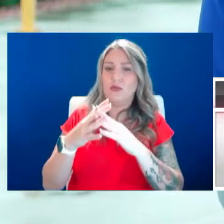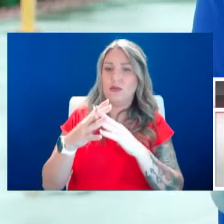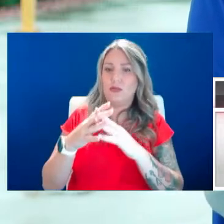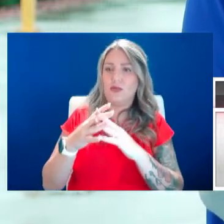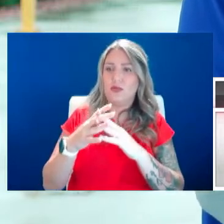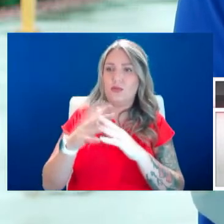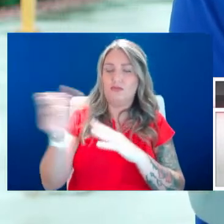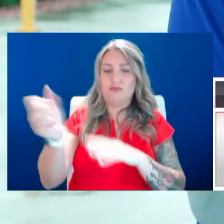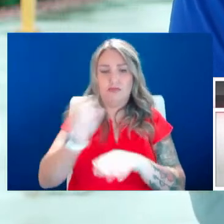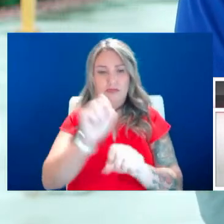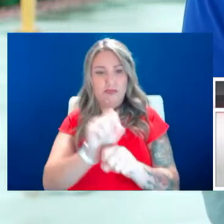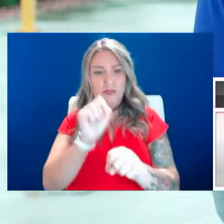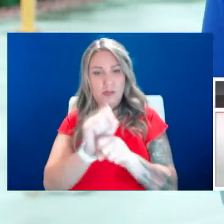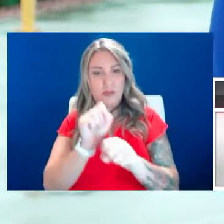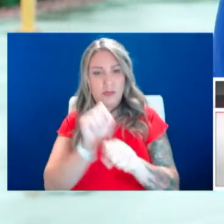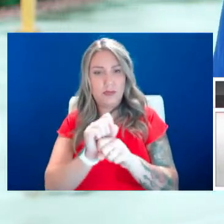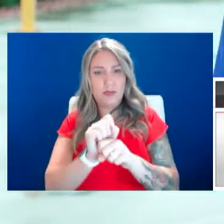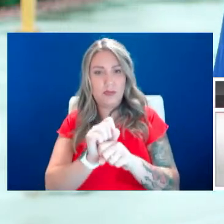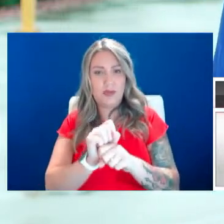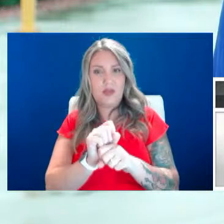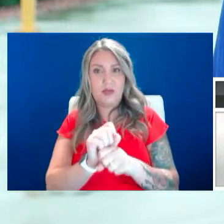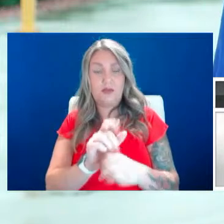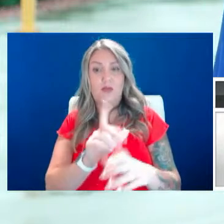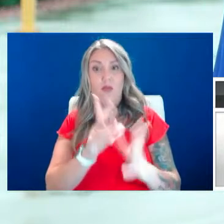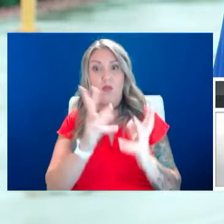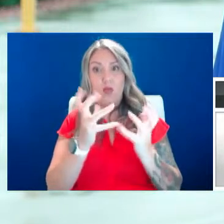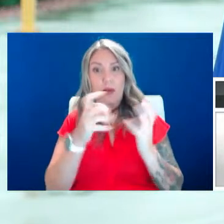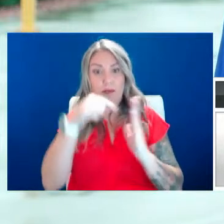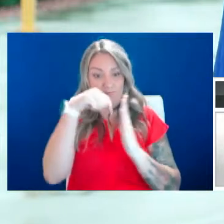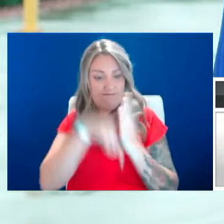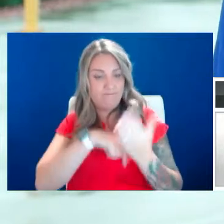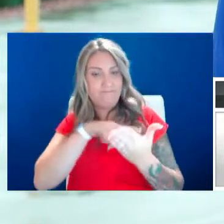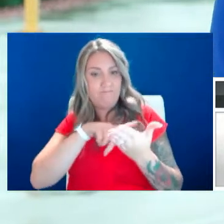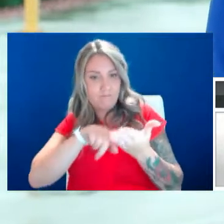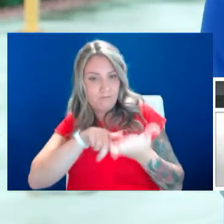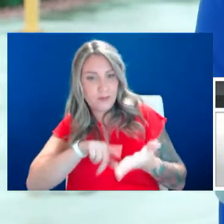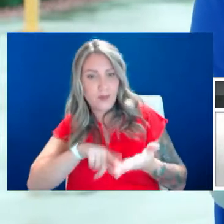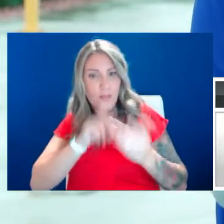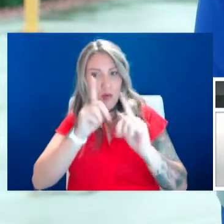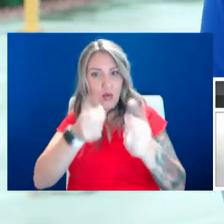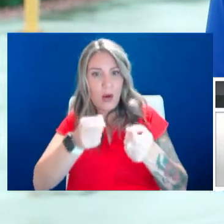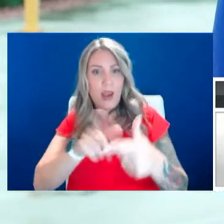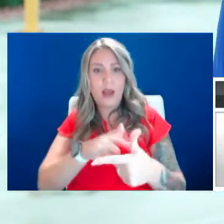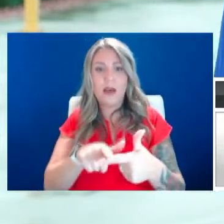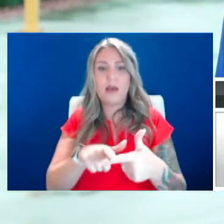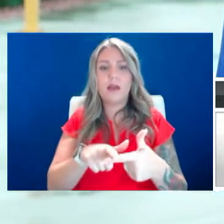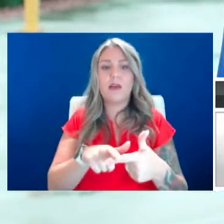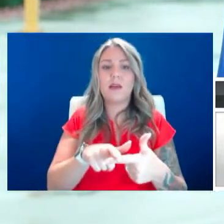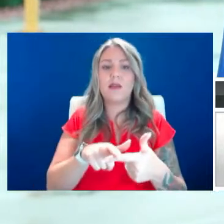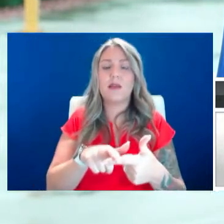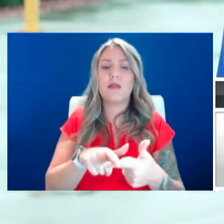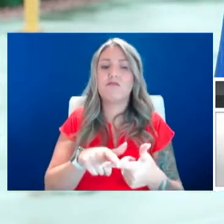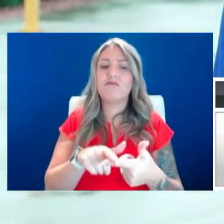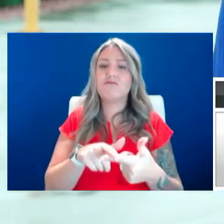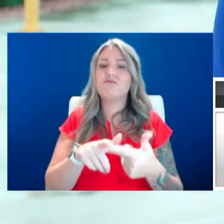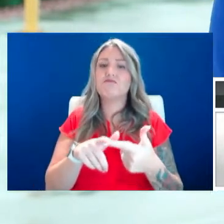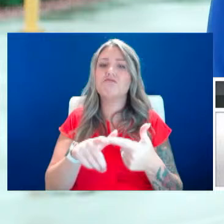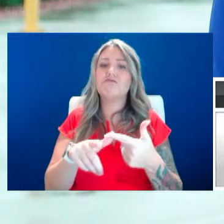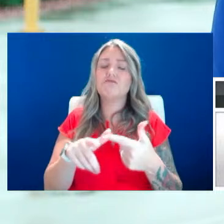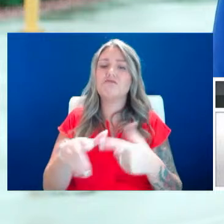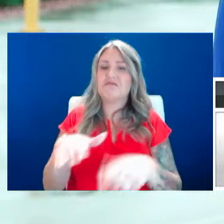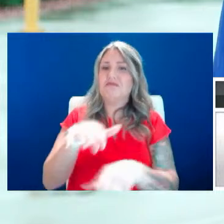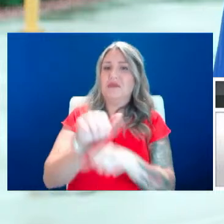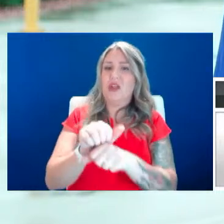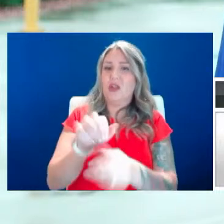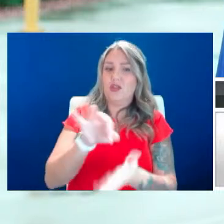to really critically look at those grants, and then assigns a score and ranks